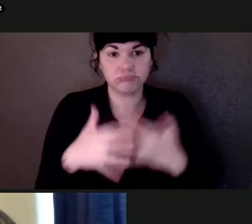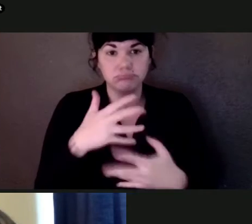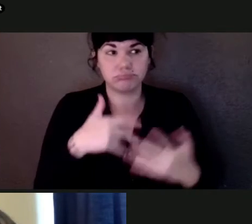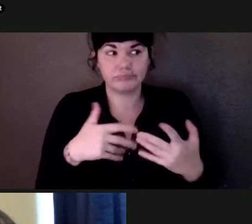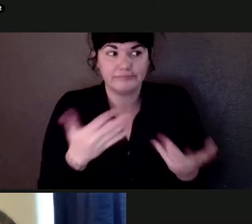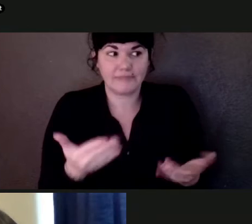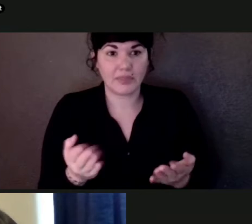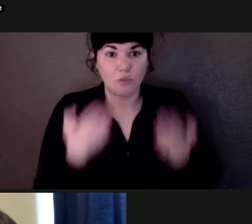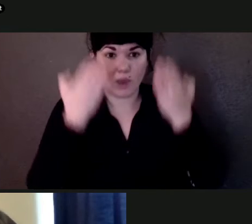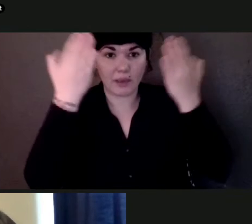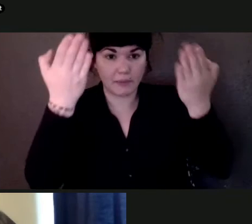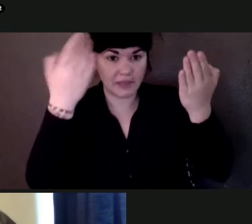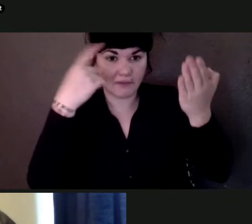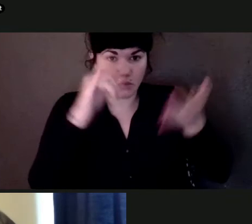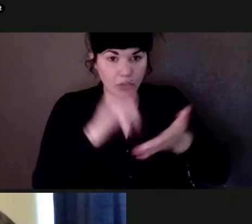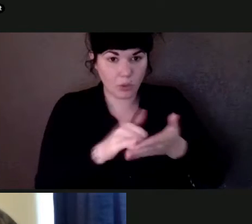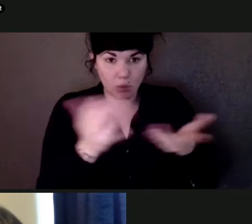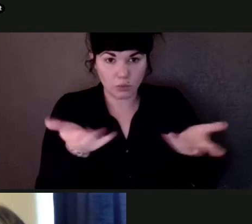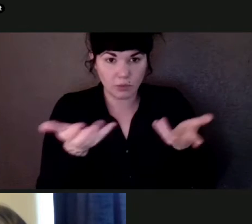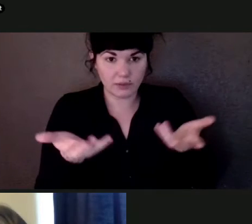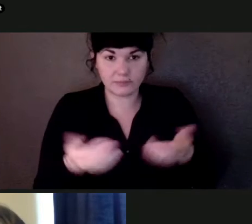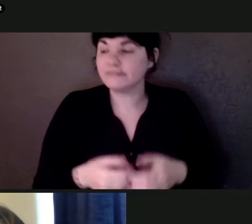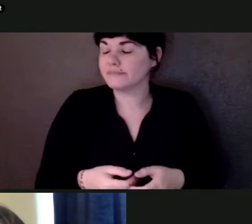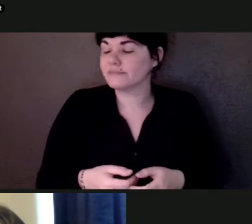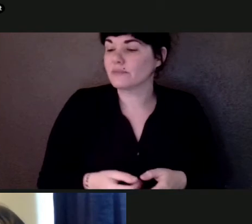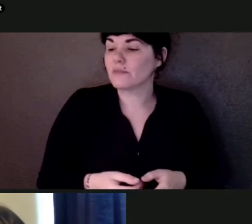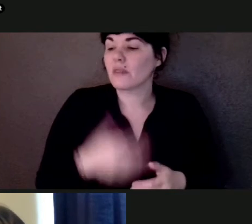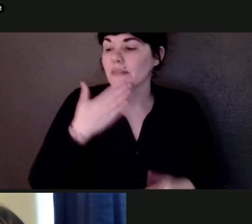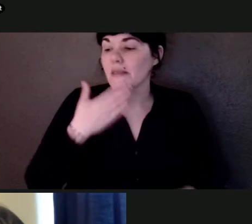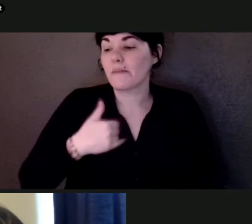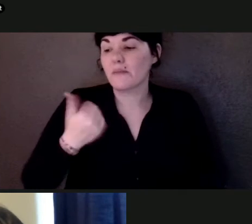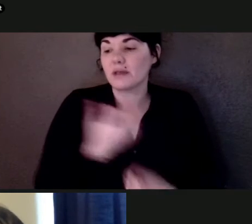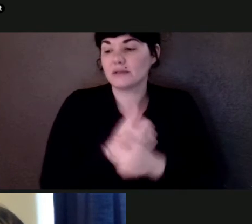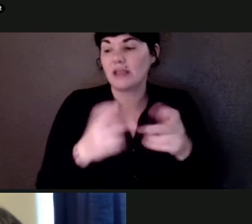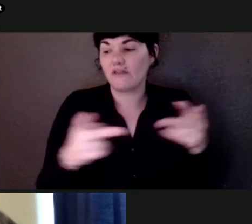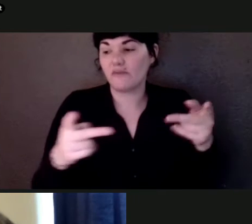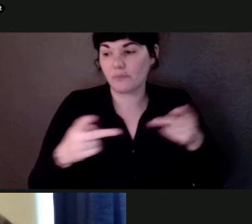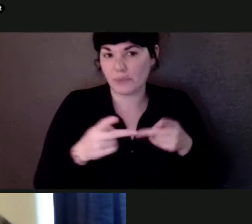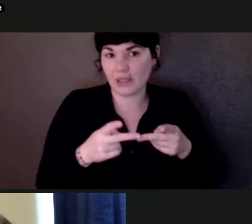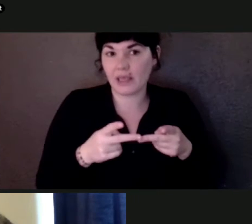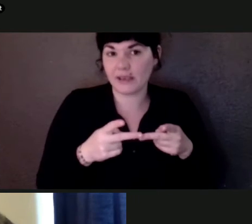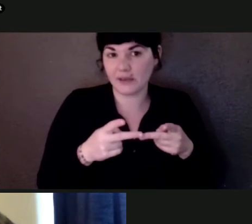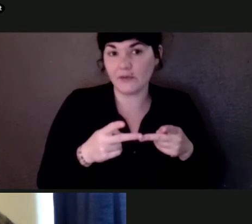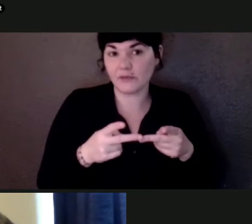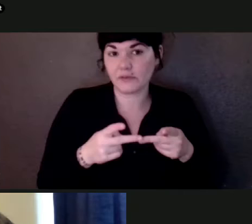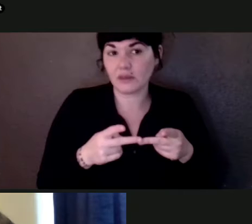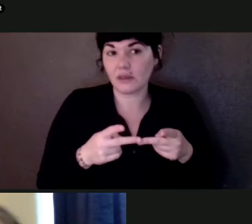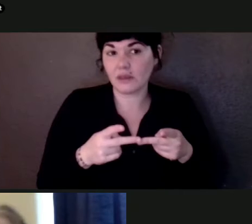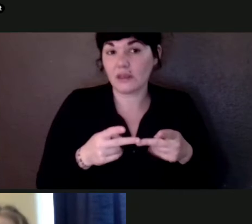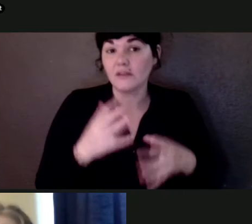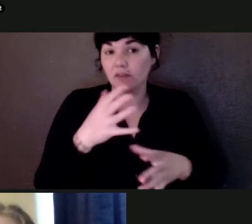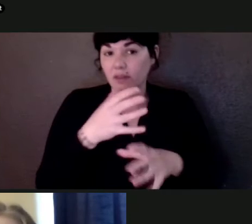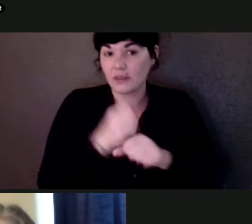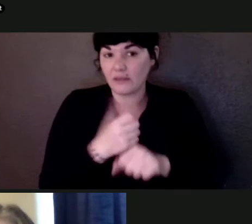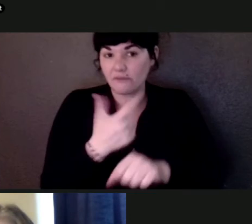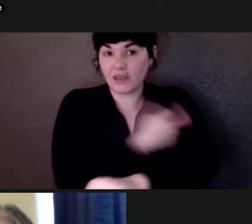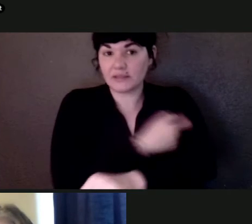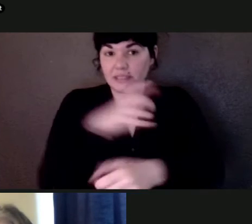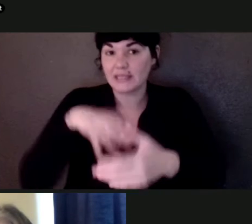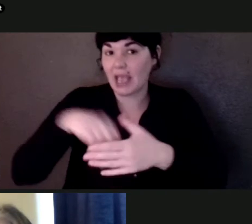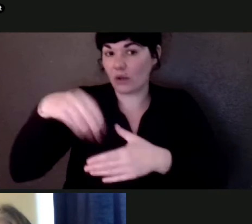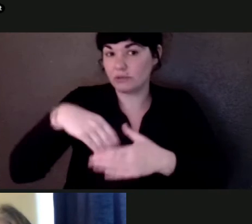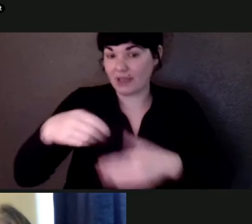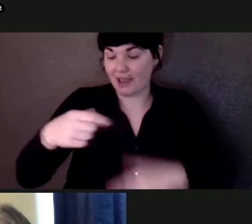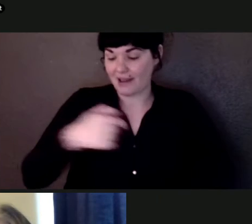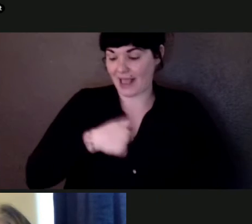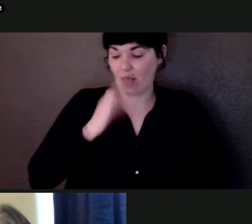The safest place to have those events is outside. I myself am getting married in September, and it will be outside. Matt